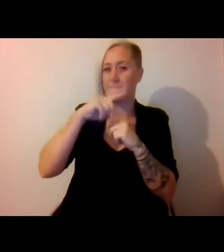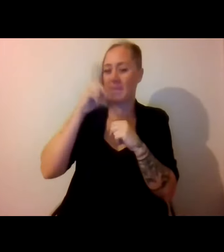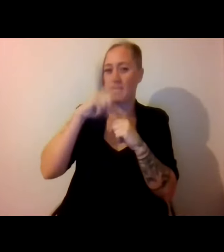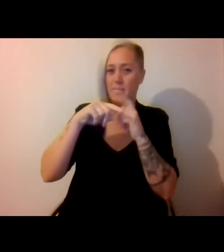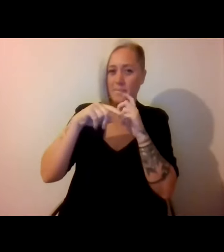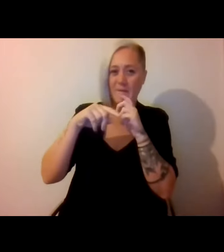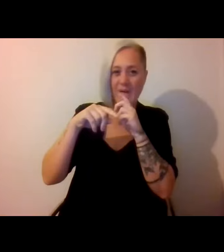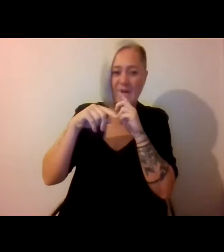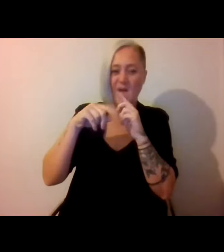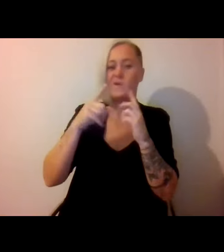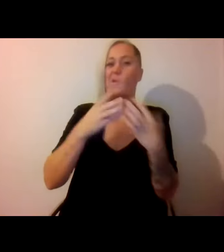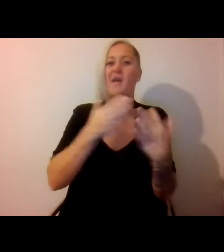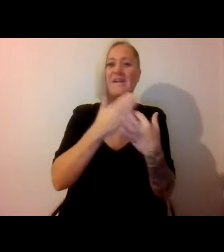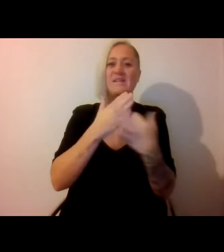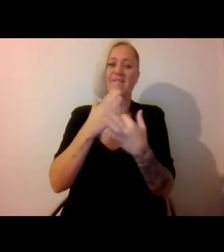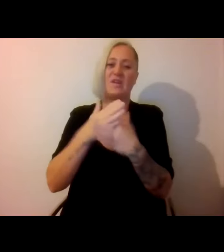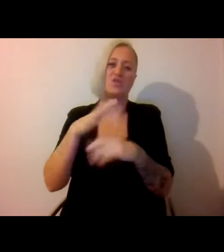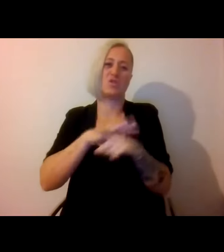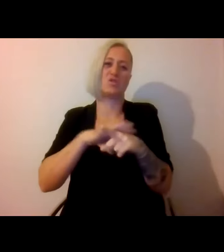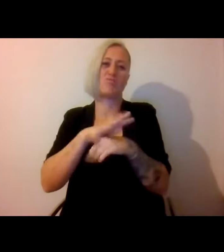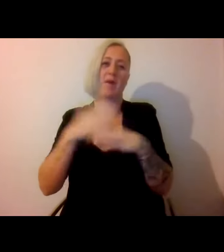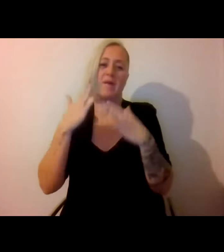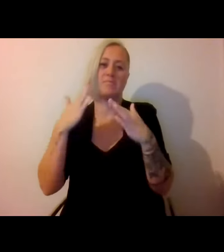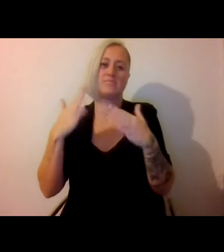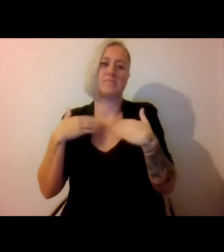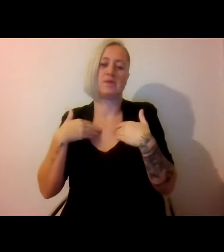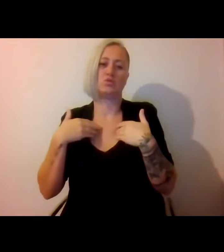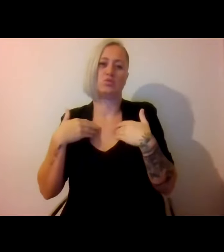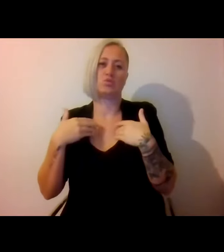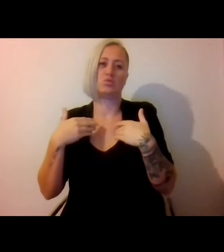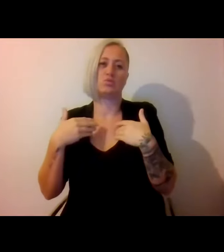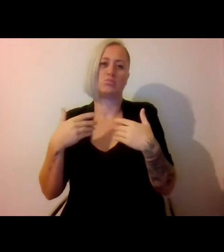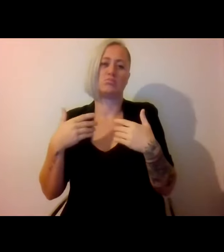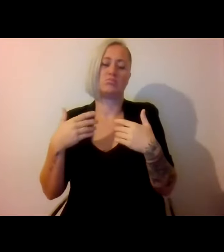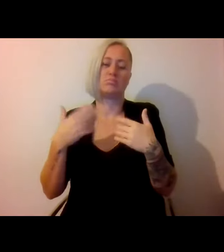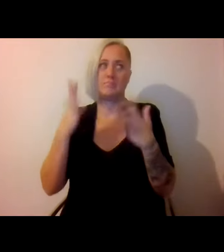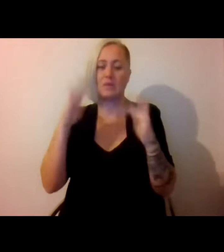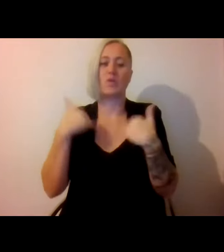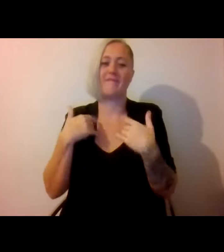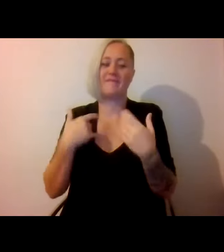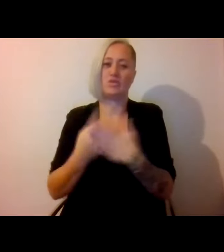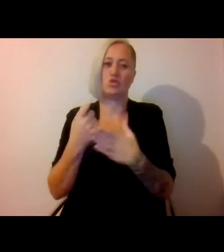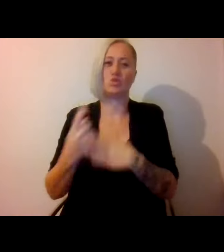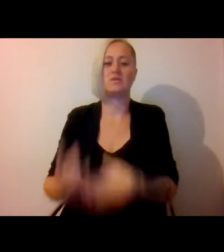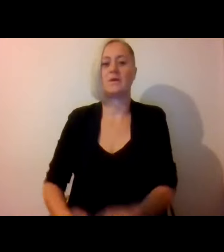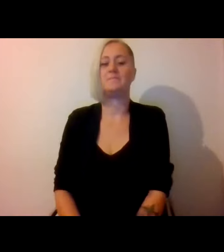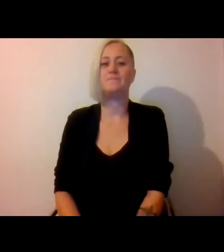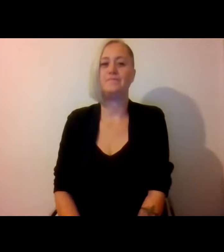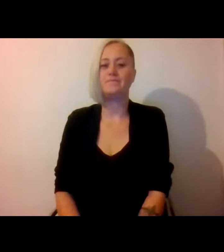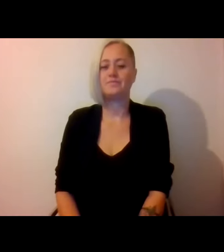interventions around mental health issues for people who've got communication impairments.